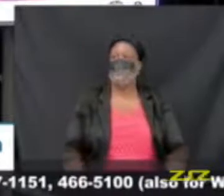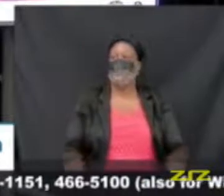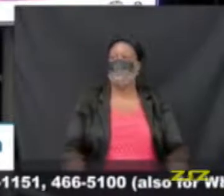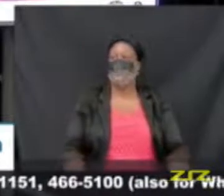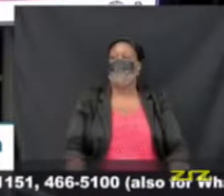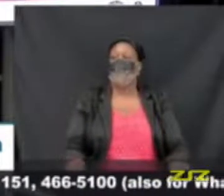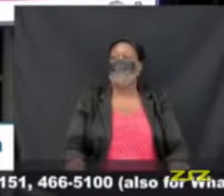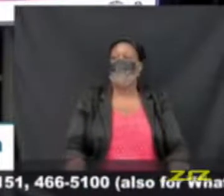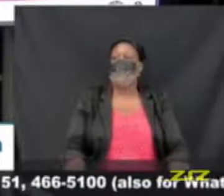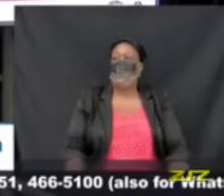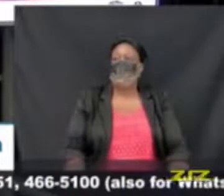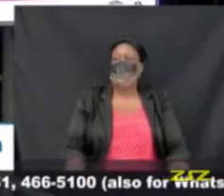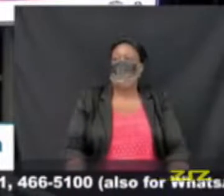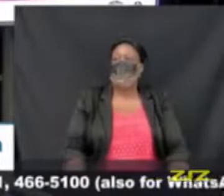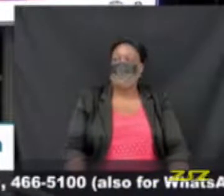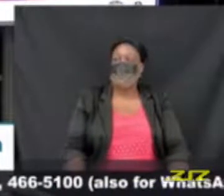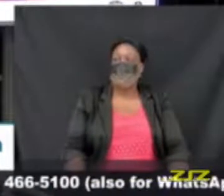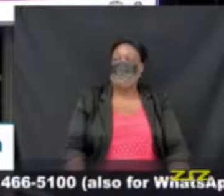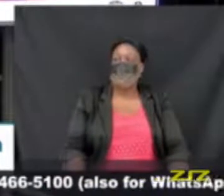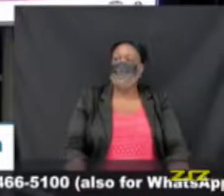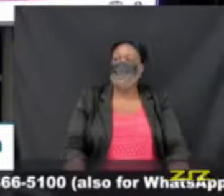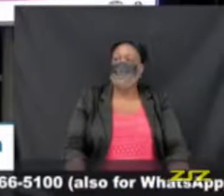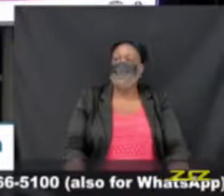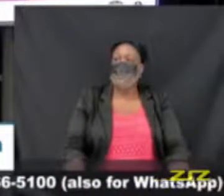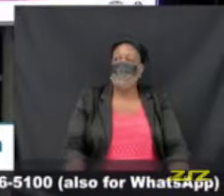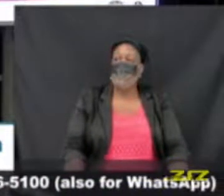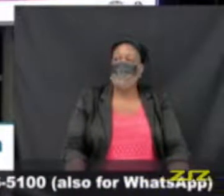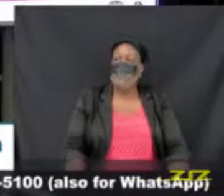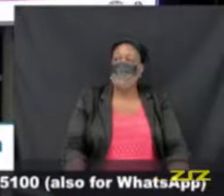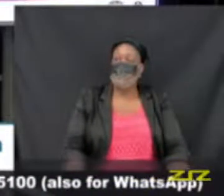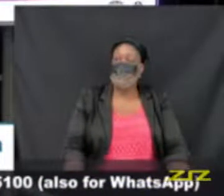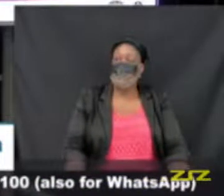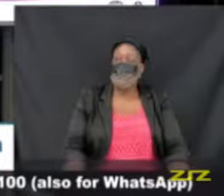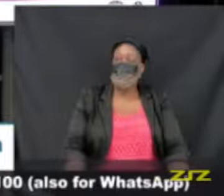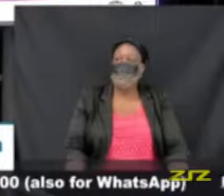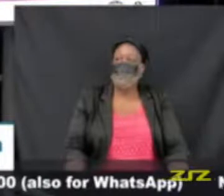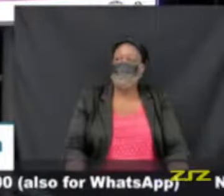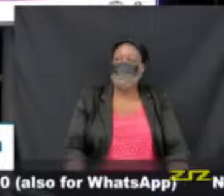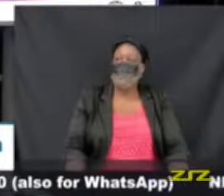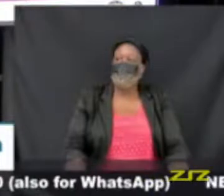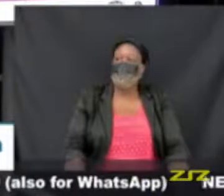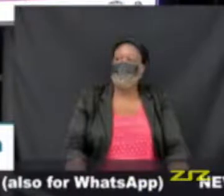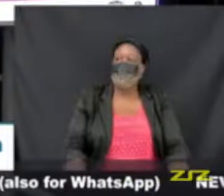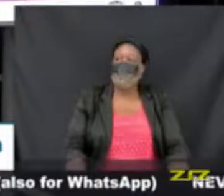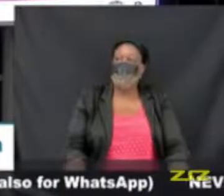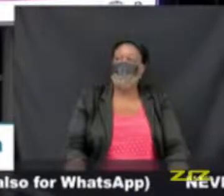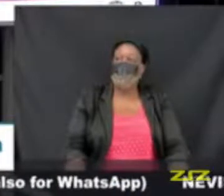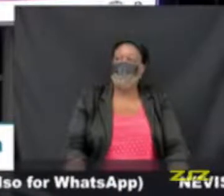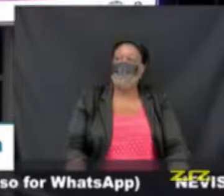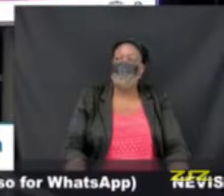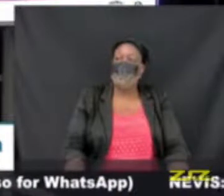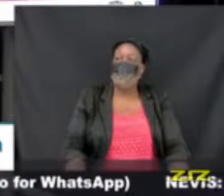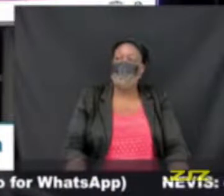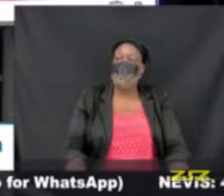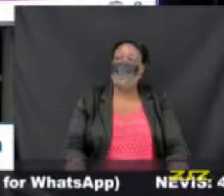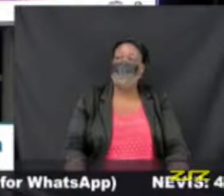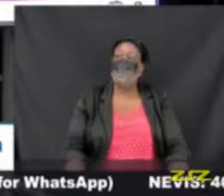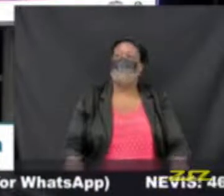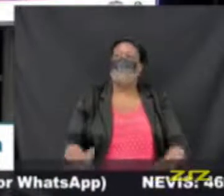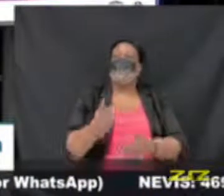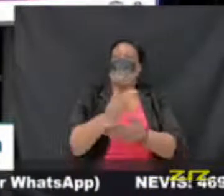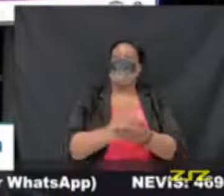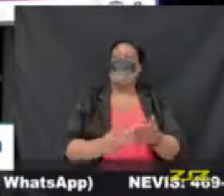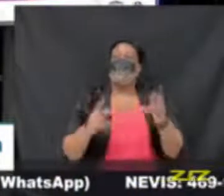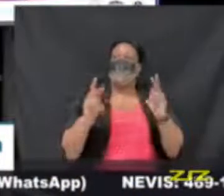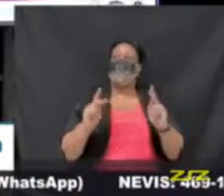single person who should be vaccinated need to go out and get vaccinated so that we can stop COVID-19. There are some diseases